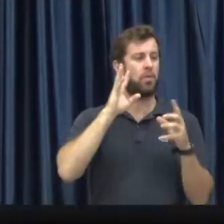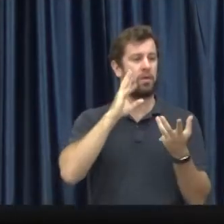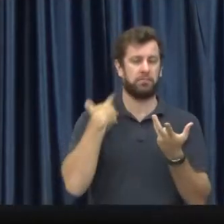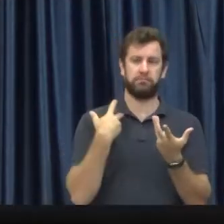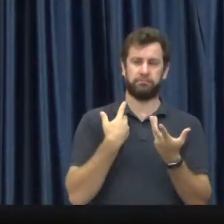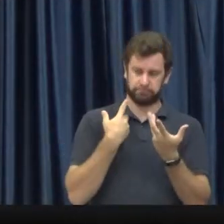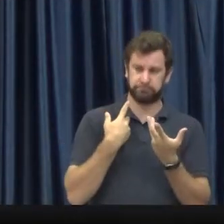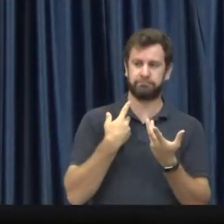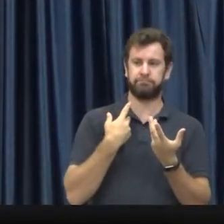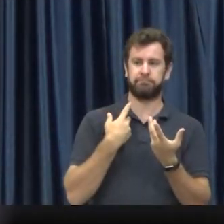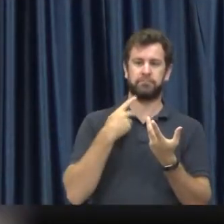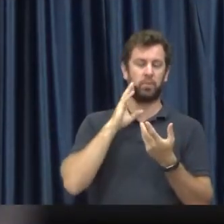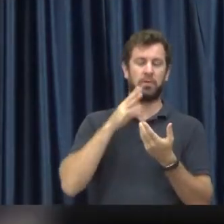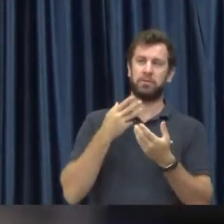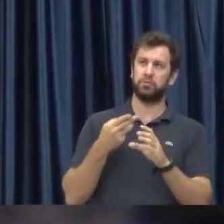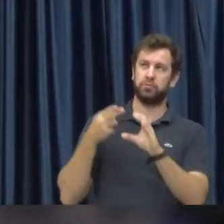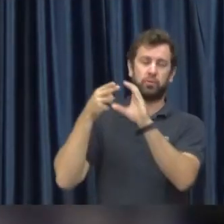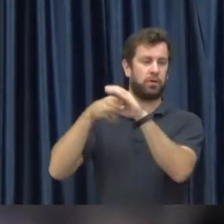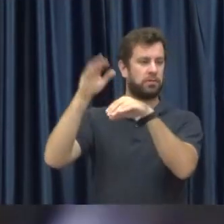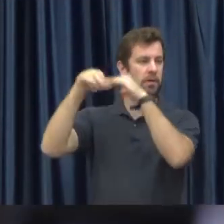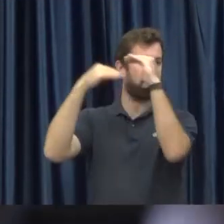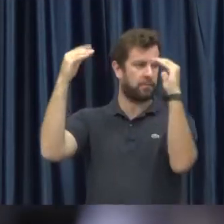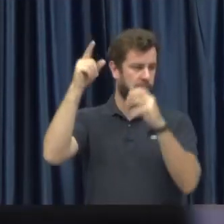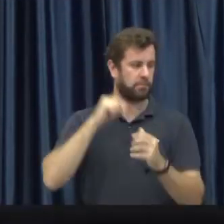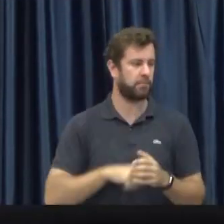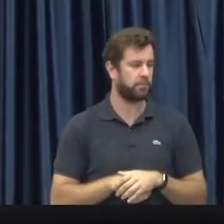subhanahu wa ta'ala speaks of sha'a'irullah,